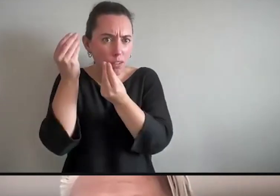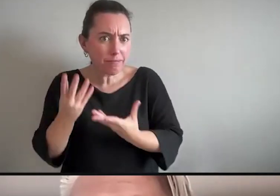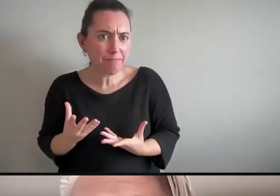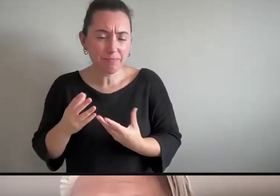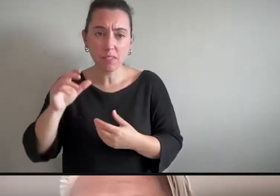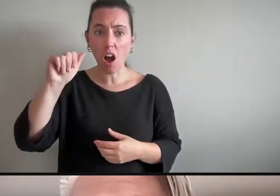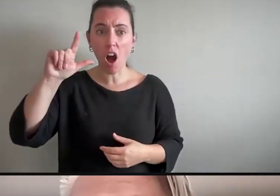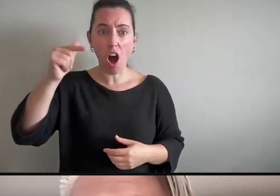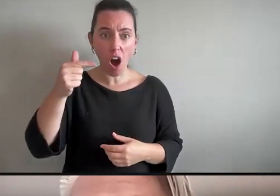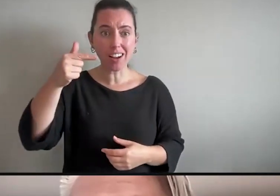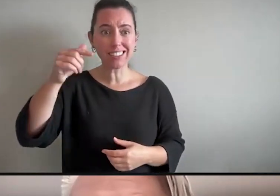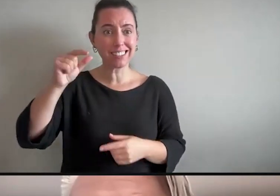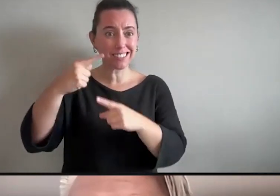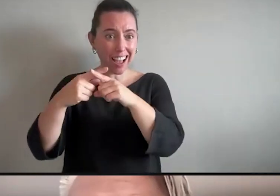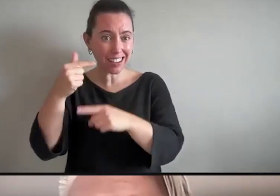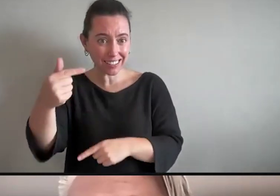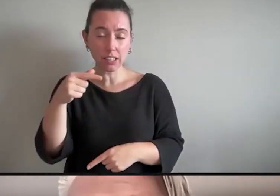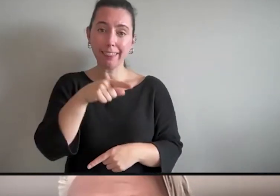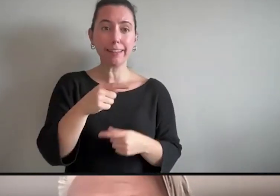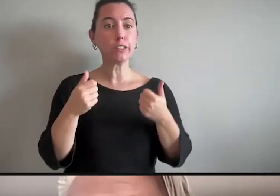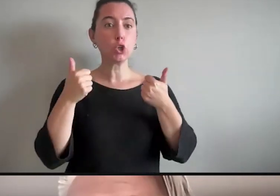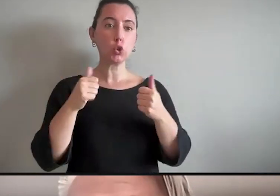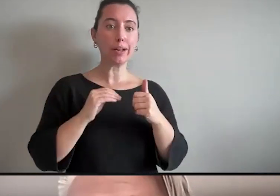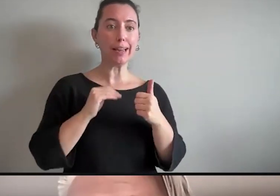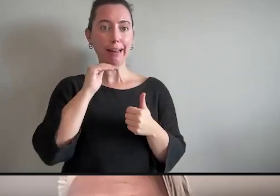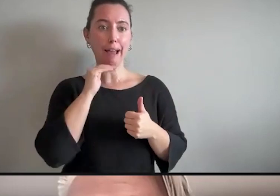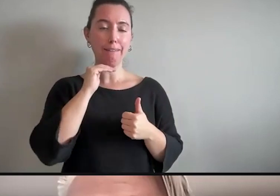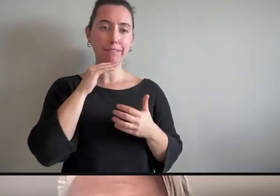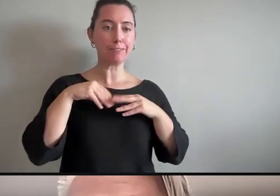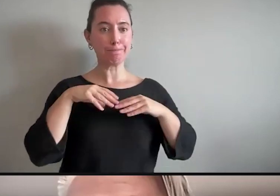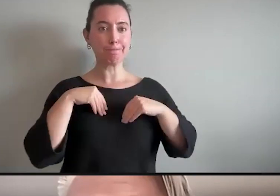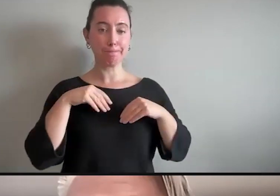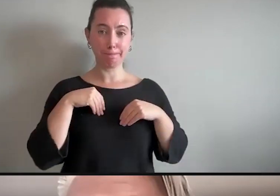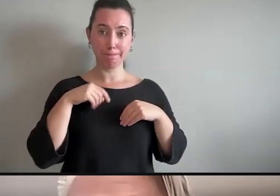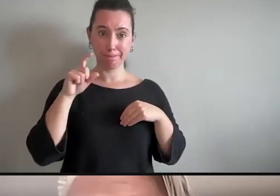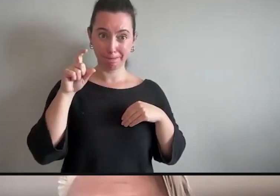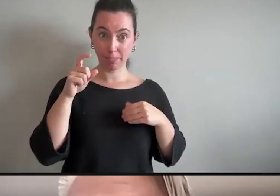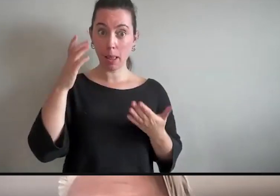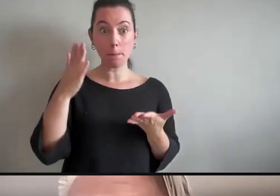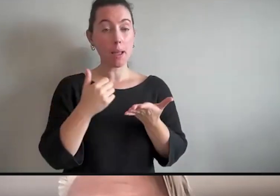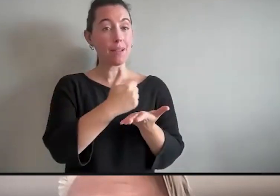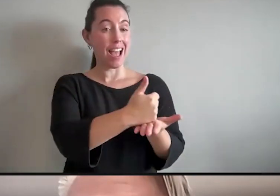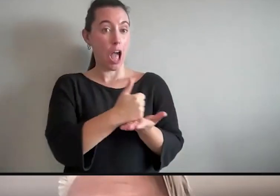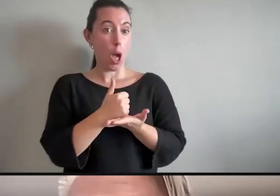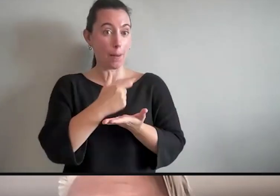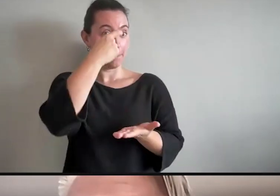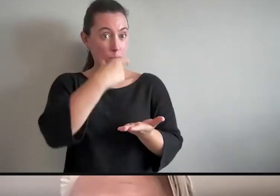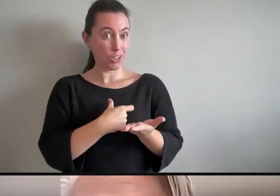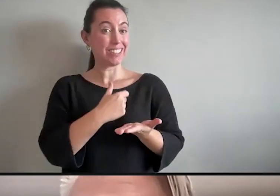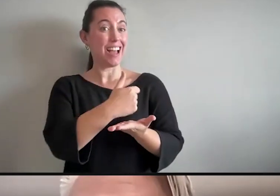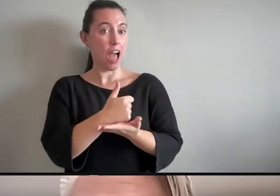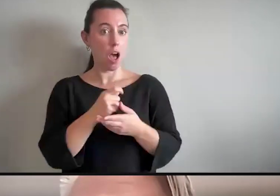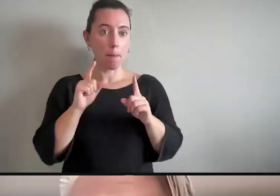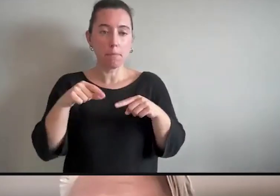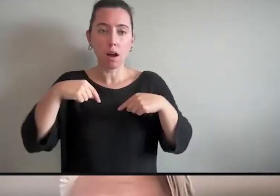text added to make the document good enough, quote unquote? It may help the creator of the document with the alt text, but the creator doesn't